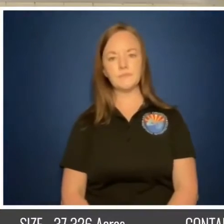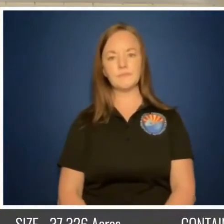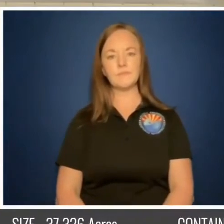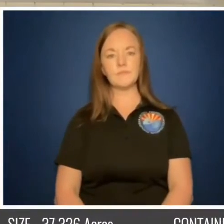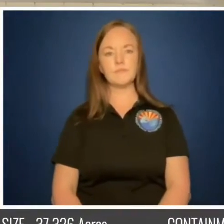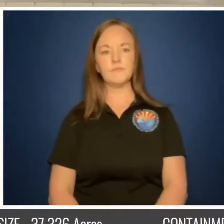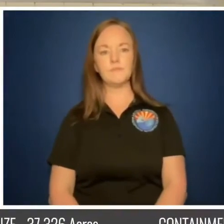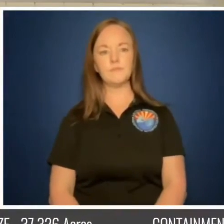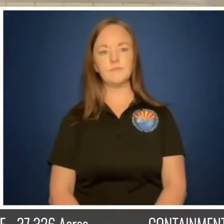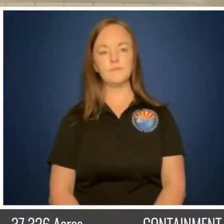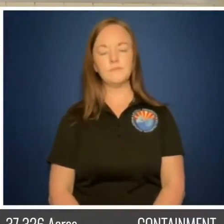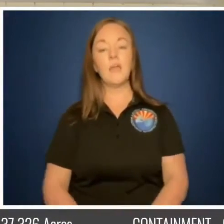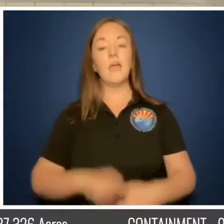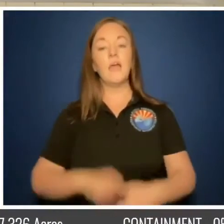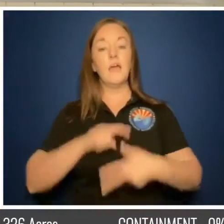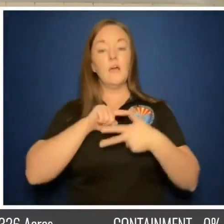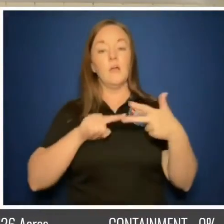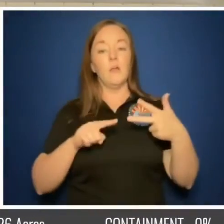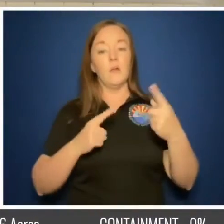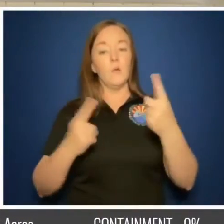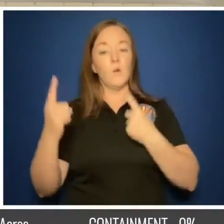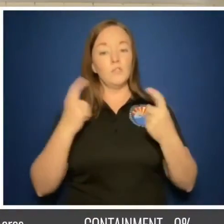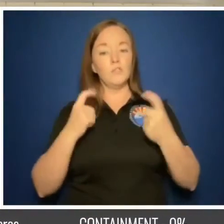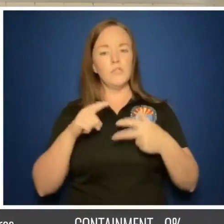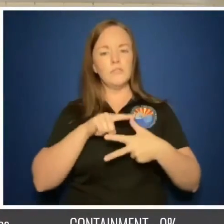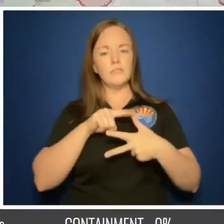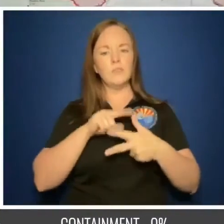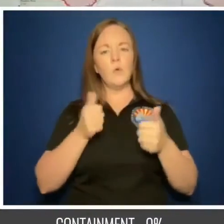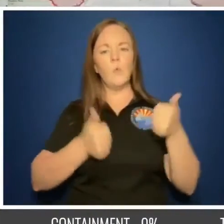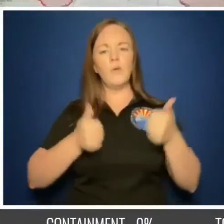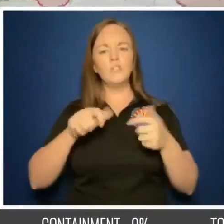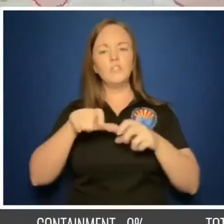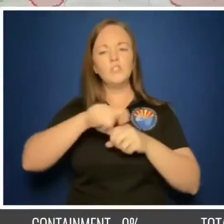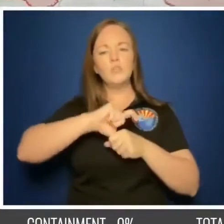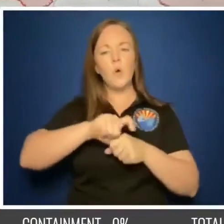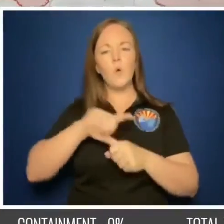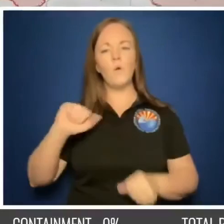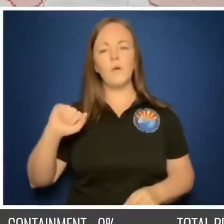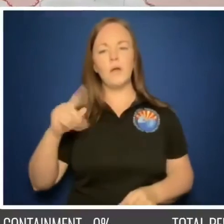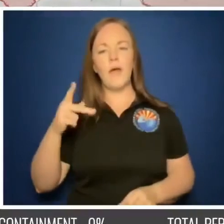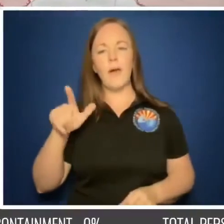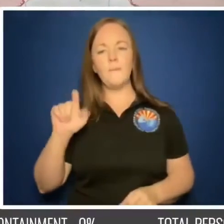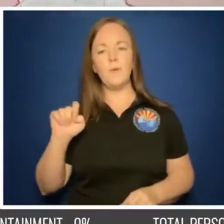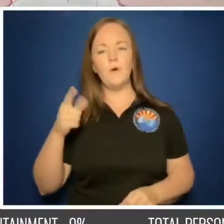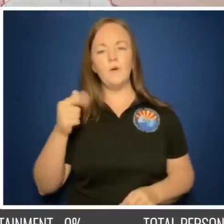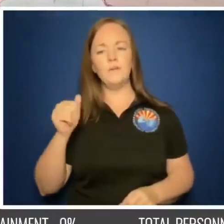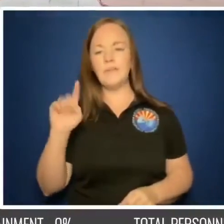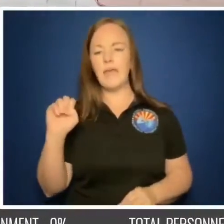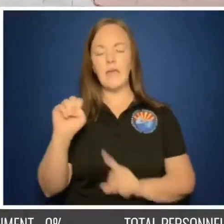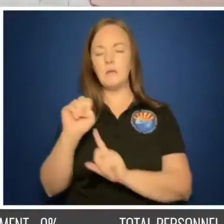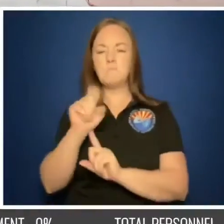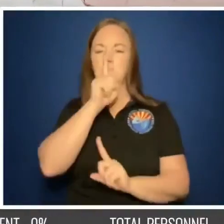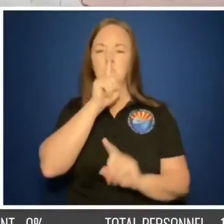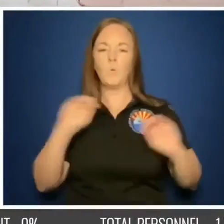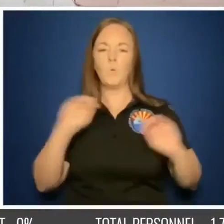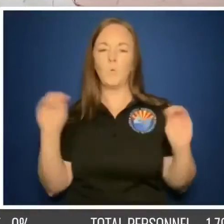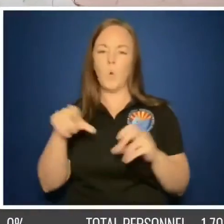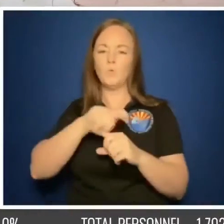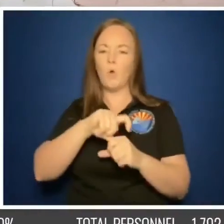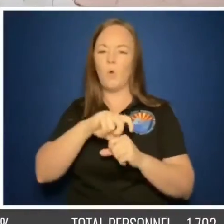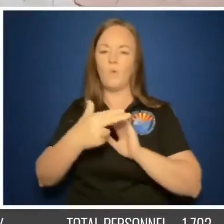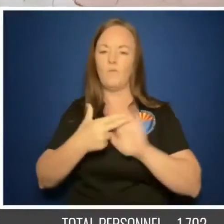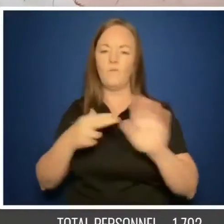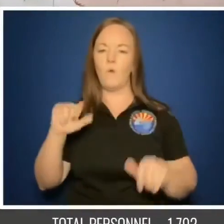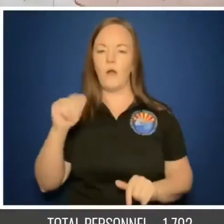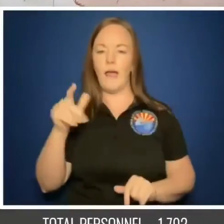We have 3 questions here. What zone is Applegate? And Applegate has not been designated as a zone yet. You are in the